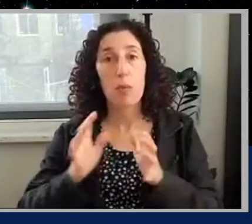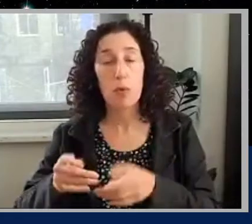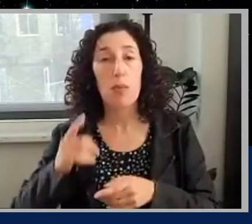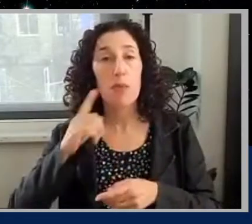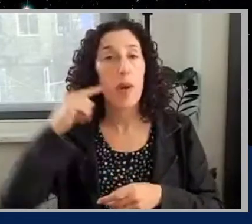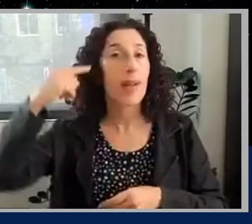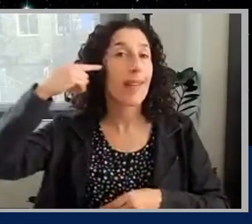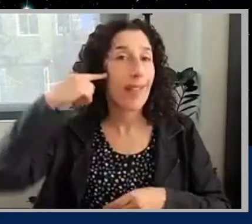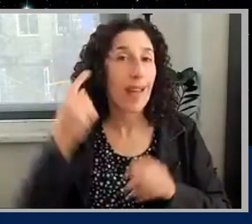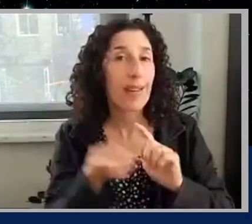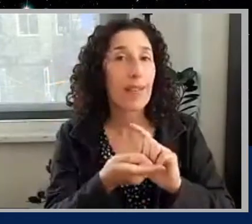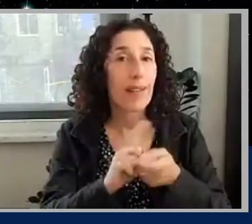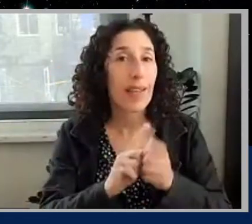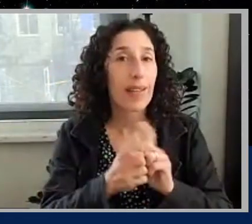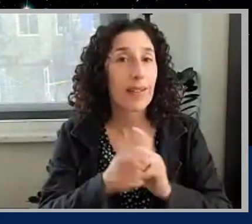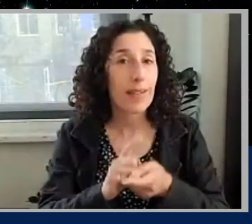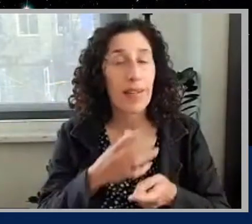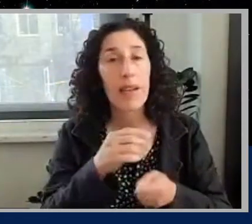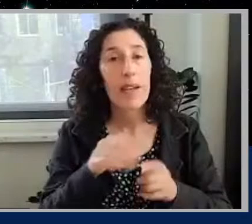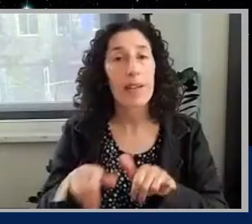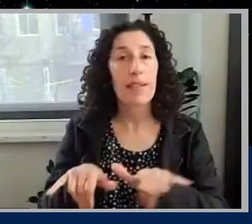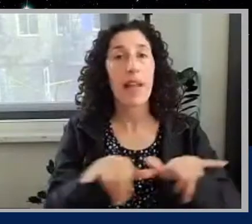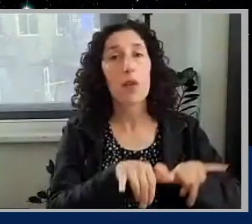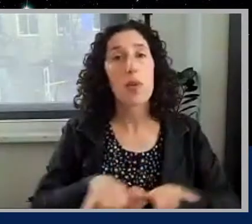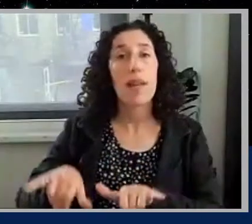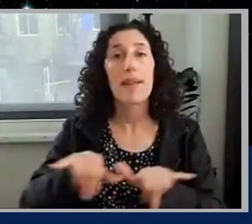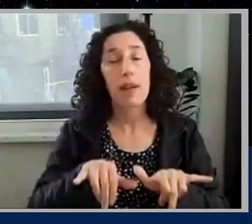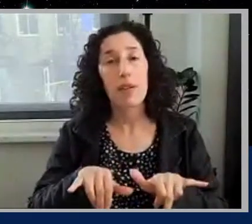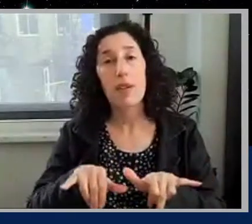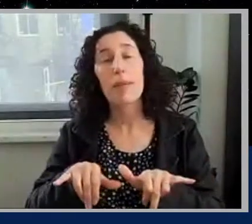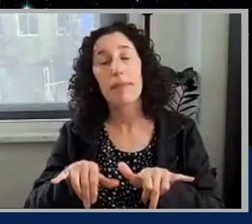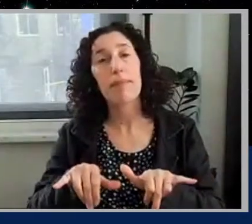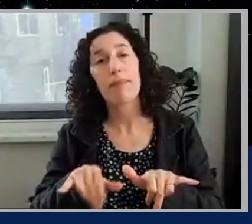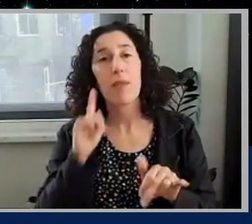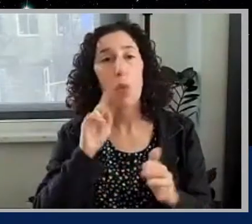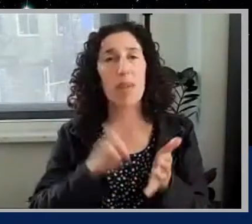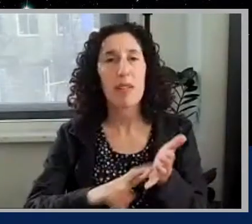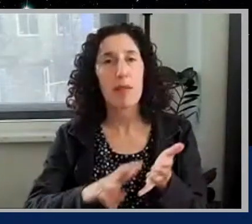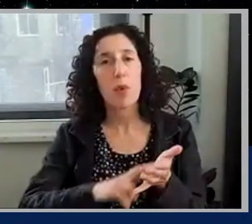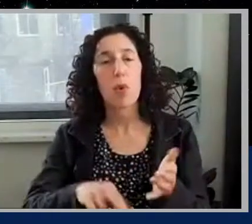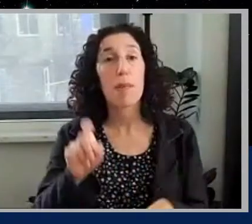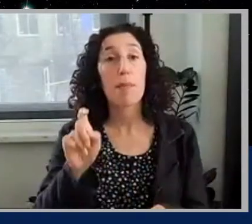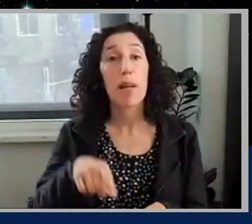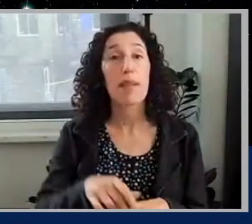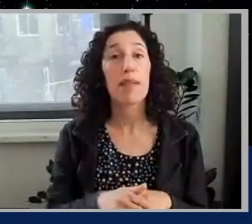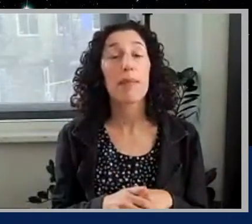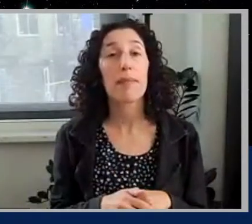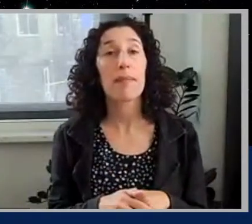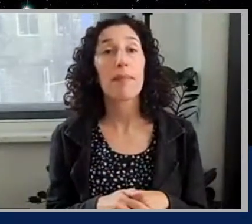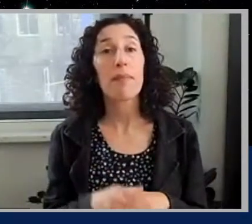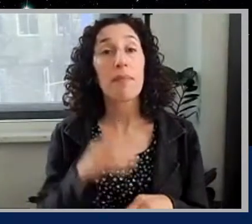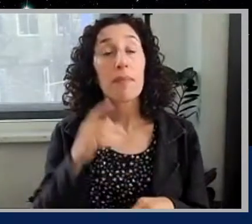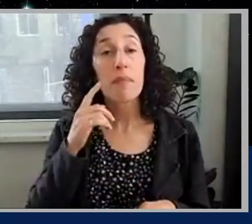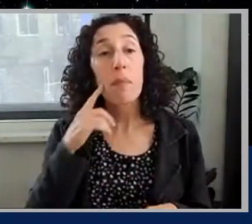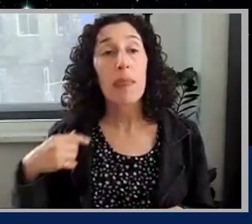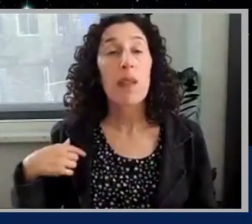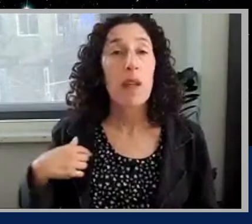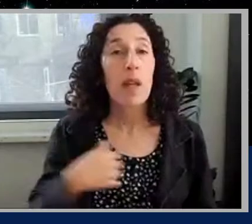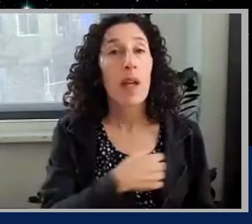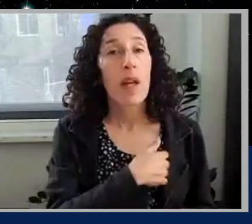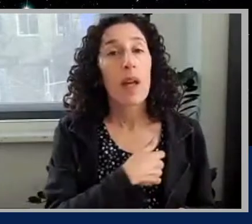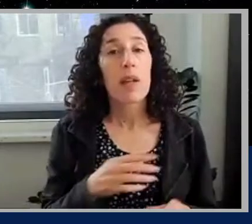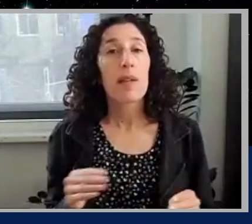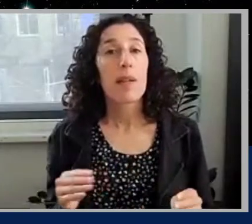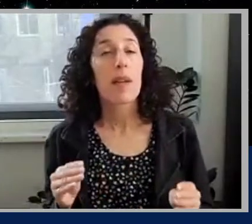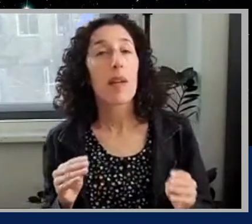as, important issues of research for quite some time. For us, this is more of a bespoke process right